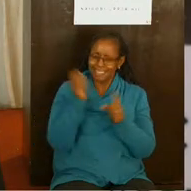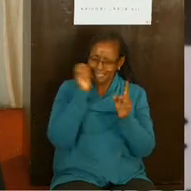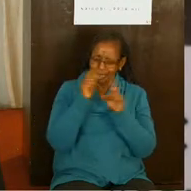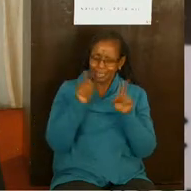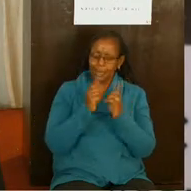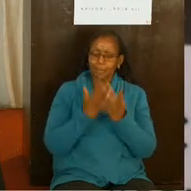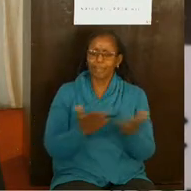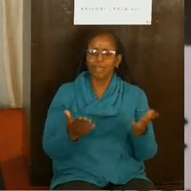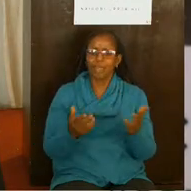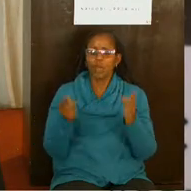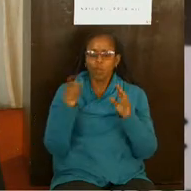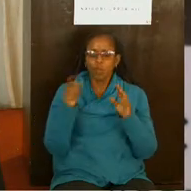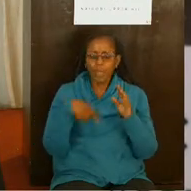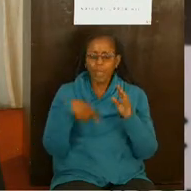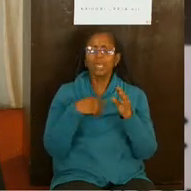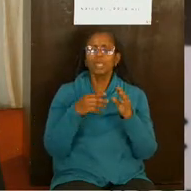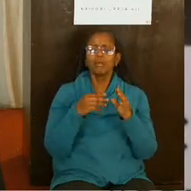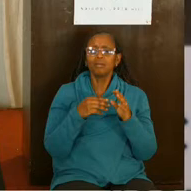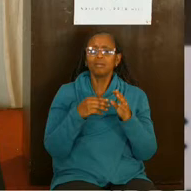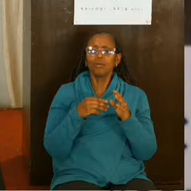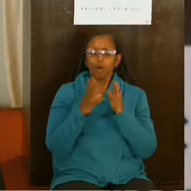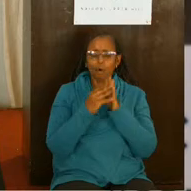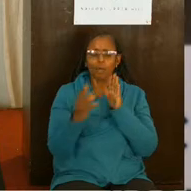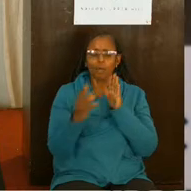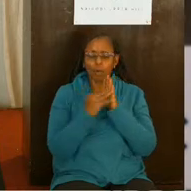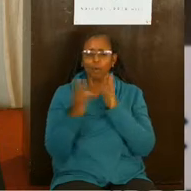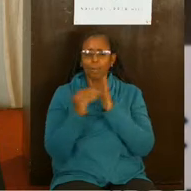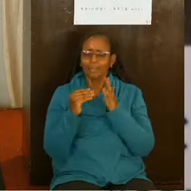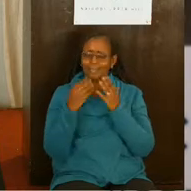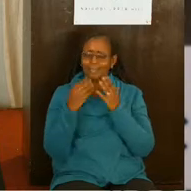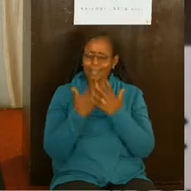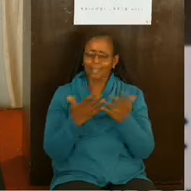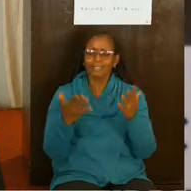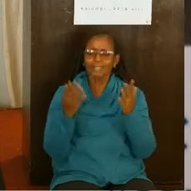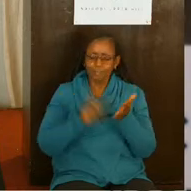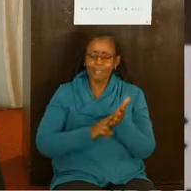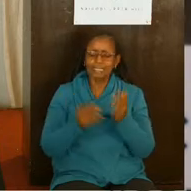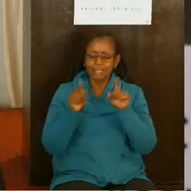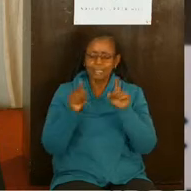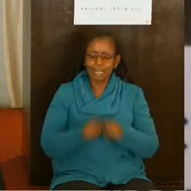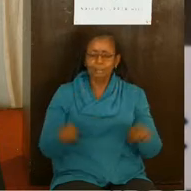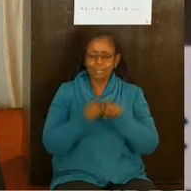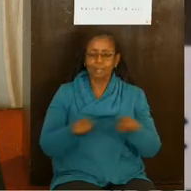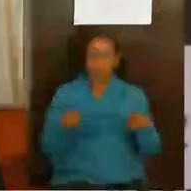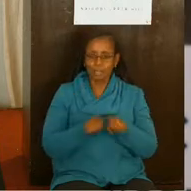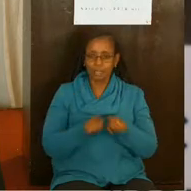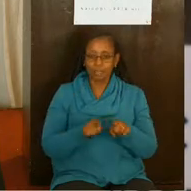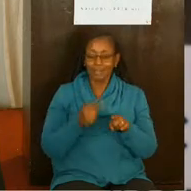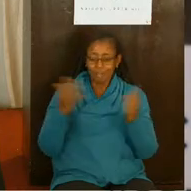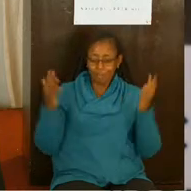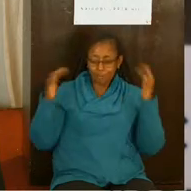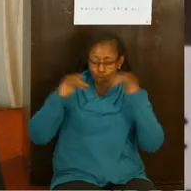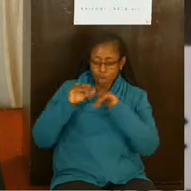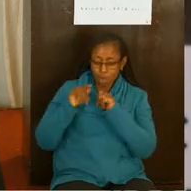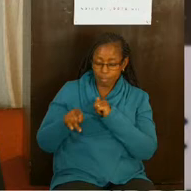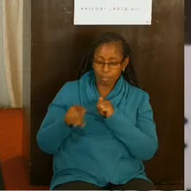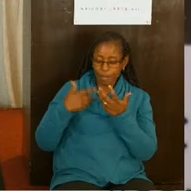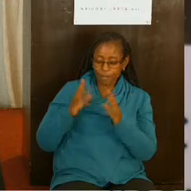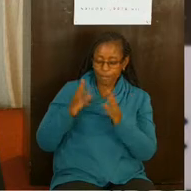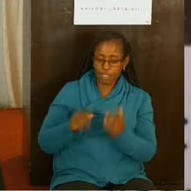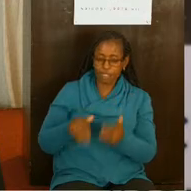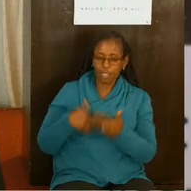things and in that forum we did a presentation we did a position paper